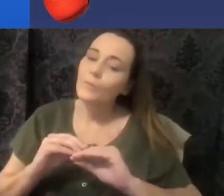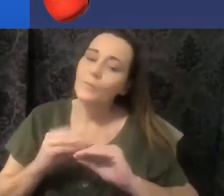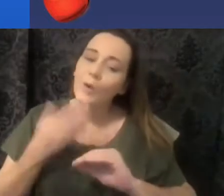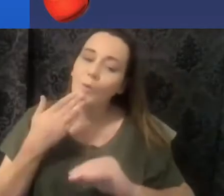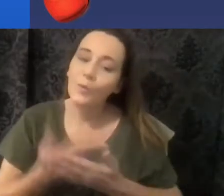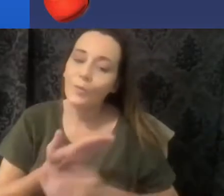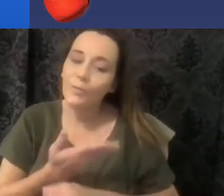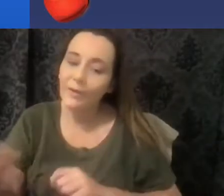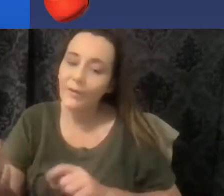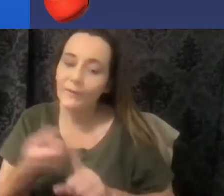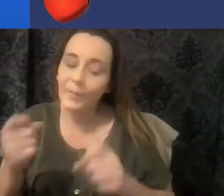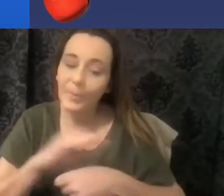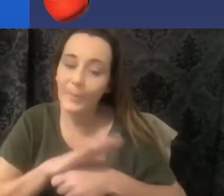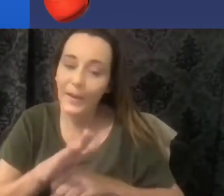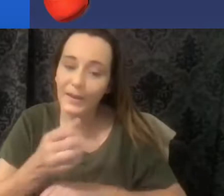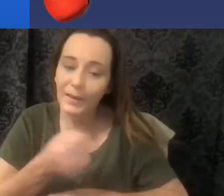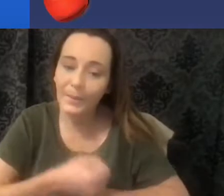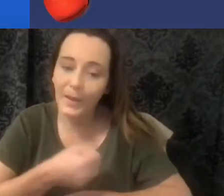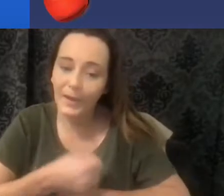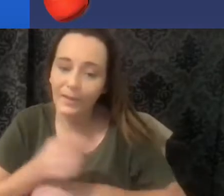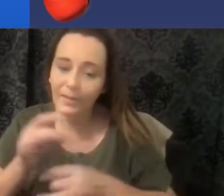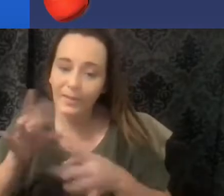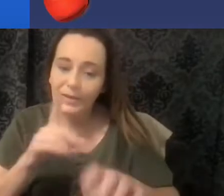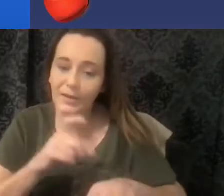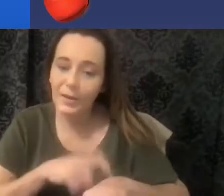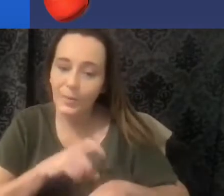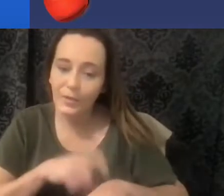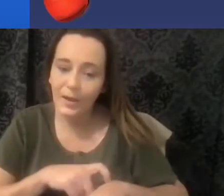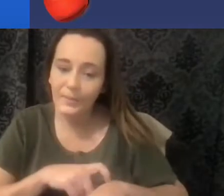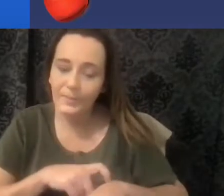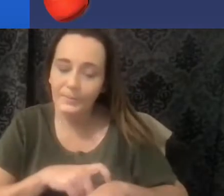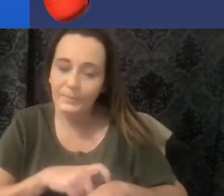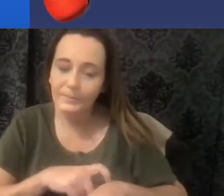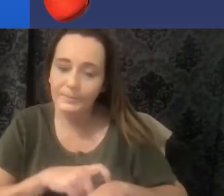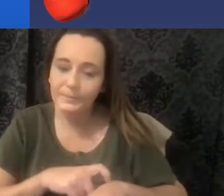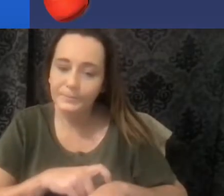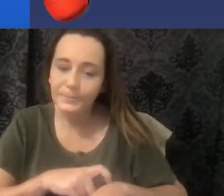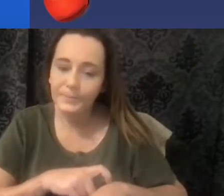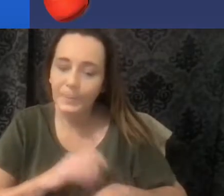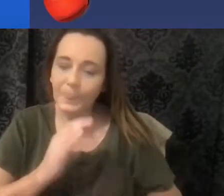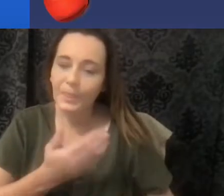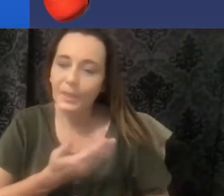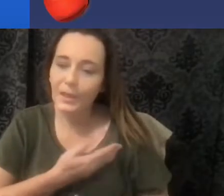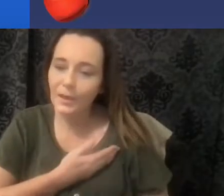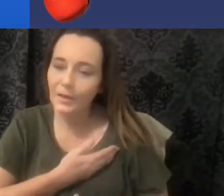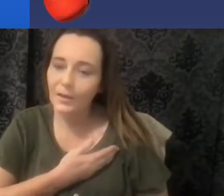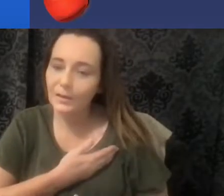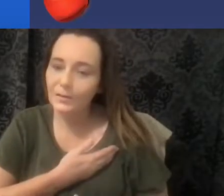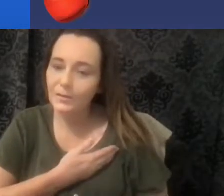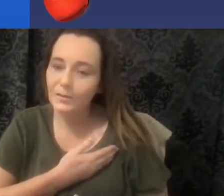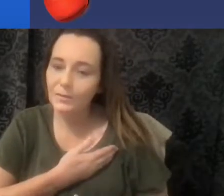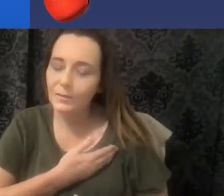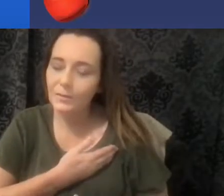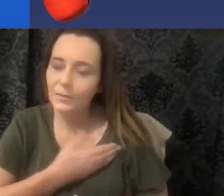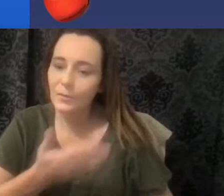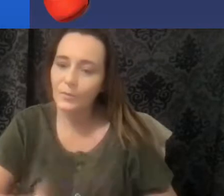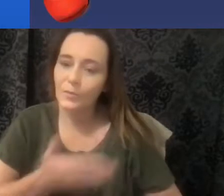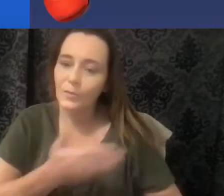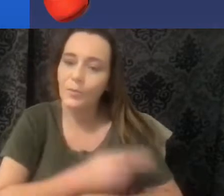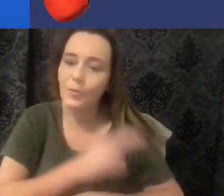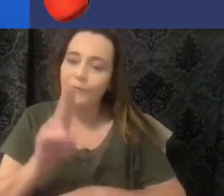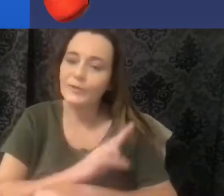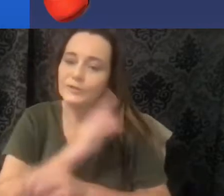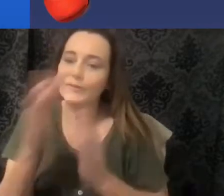that, from the pandemic, in this terrible time we've all been through, has been our greatly enhanced use of